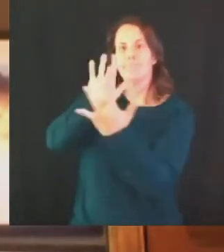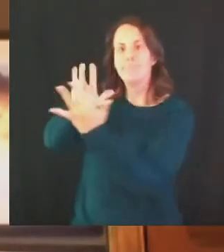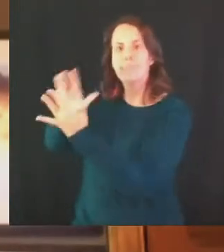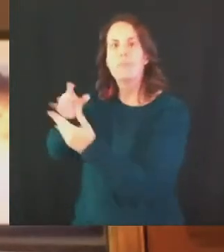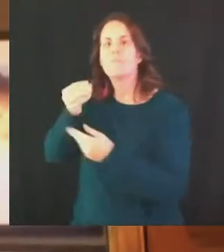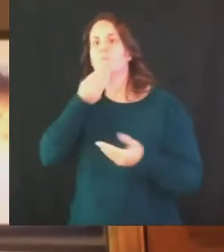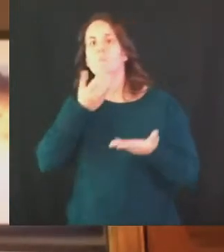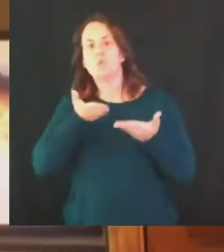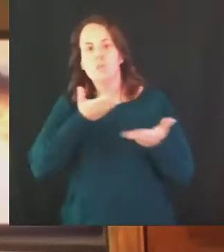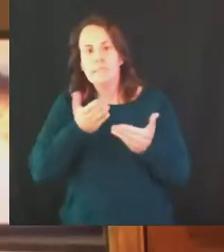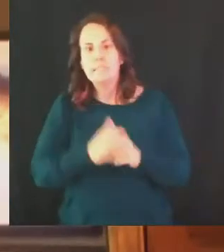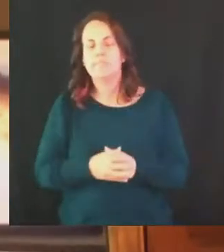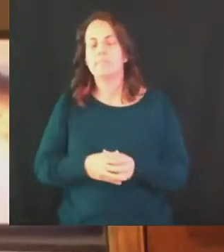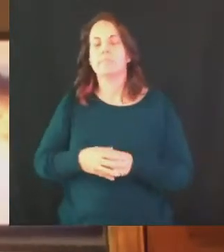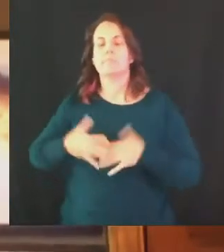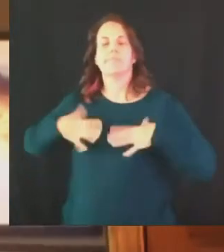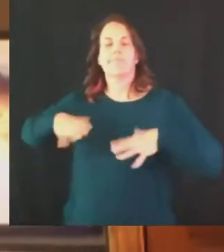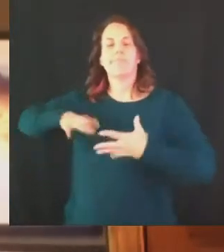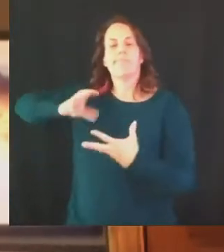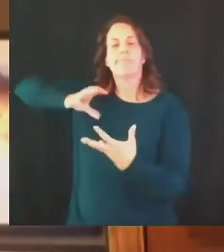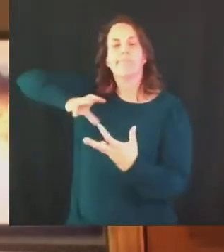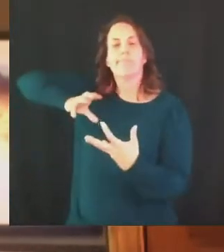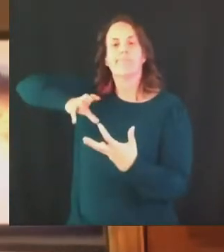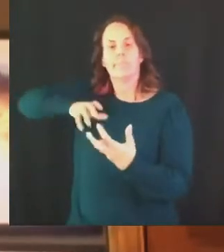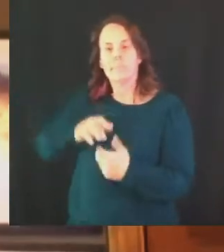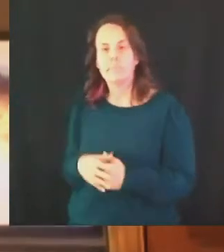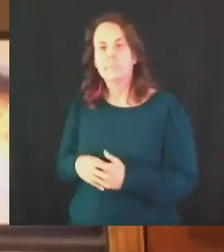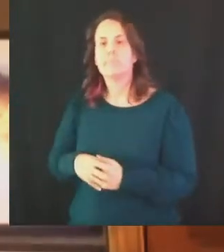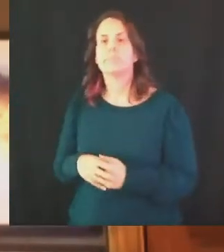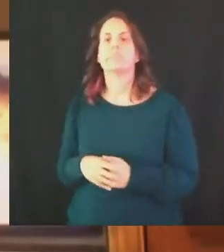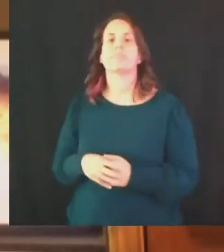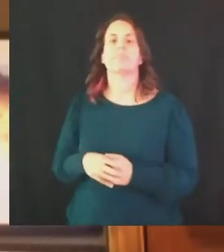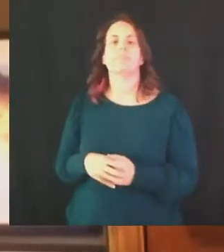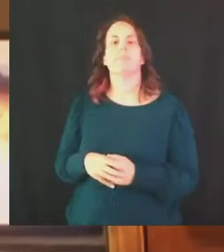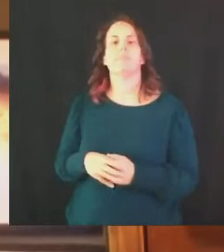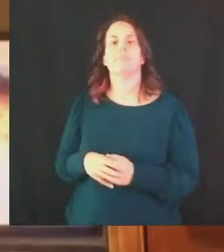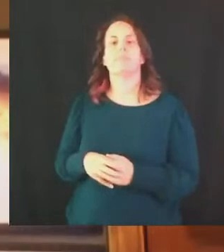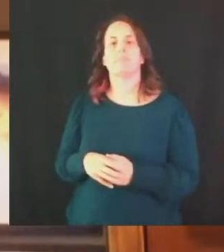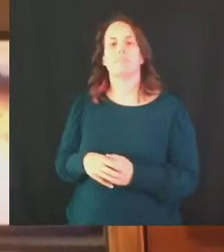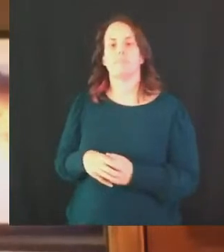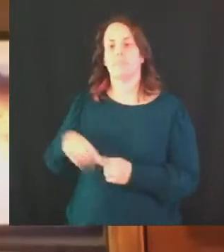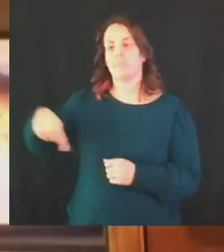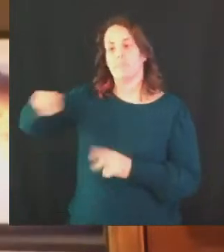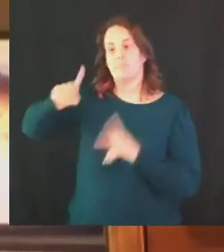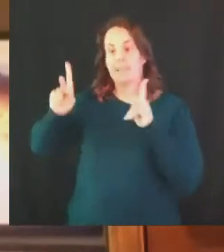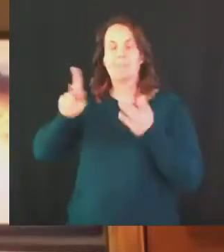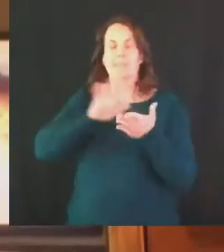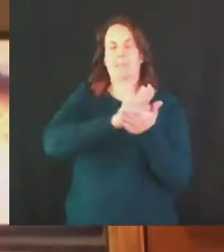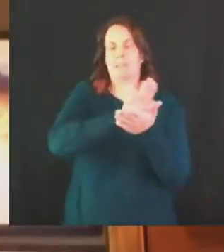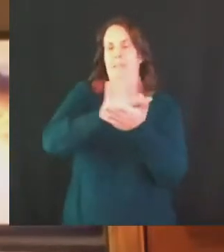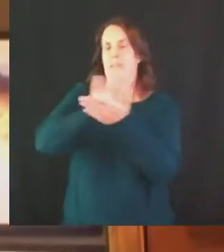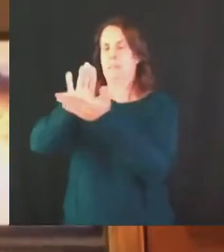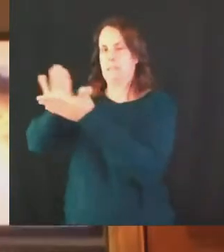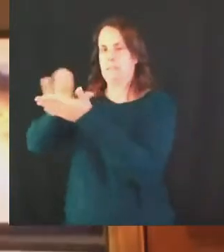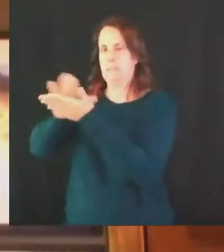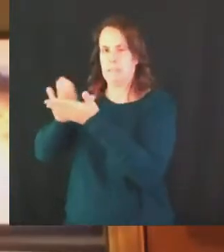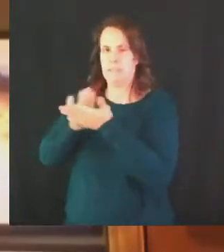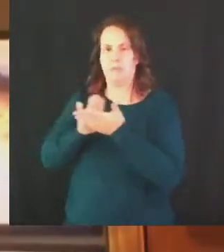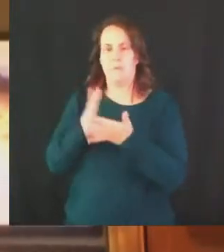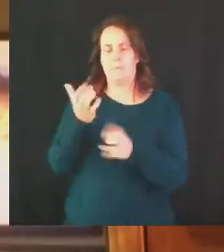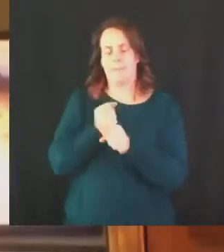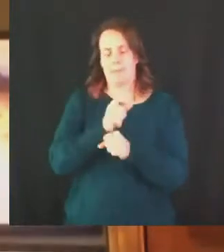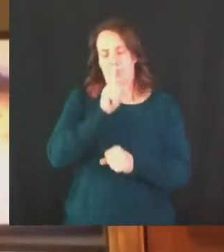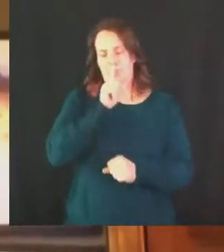the facility to ensure a sanitized environment. The HVAC system, we have an